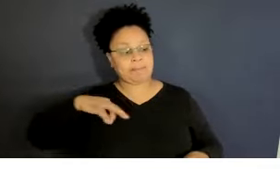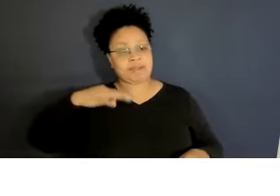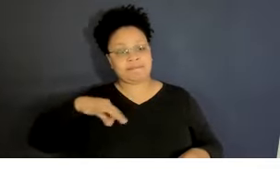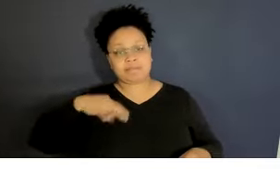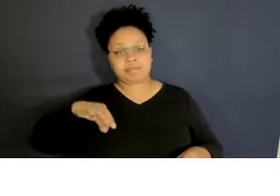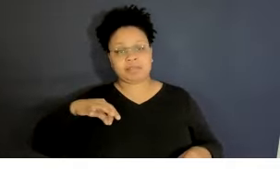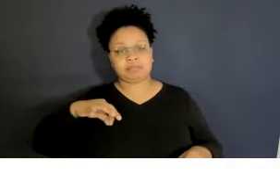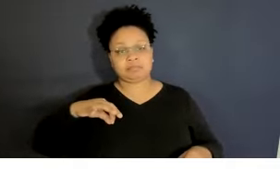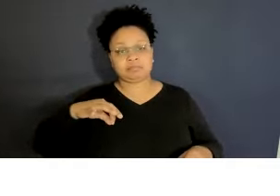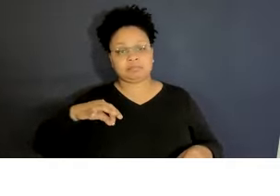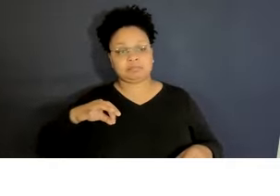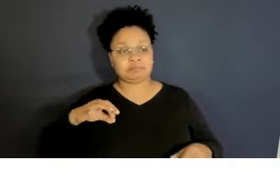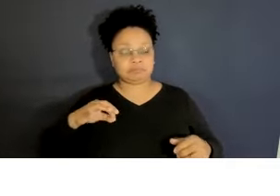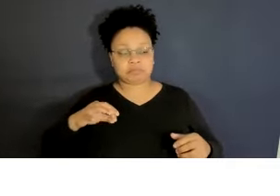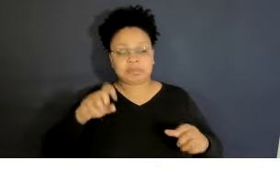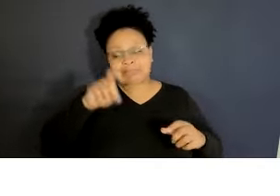together.